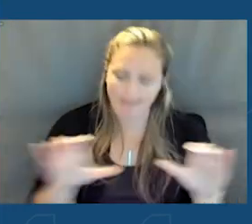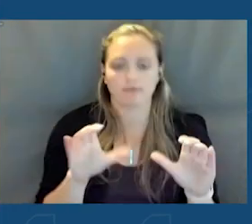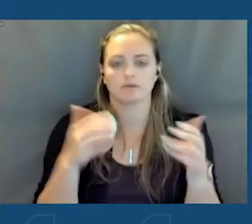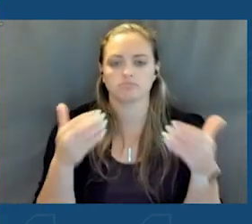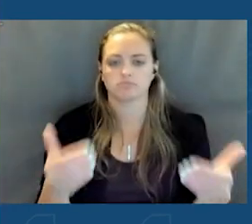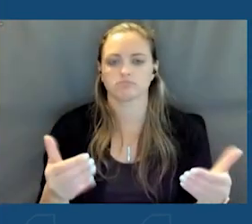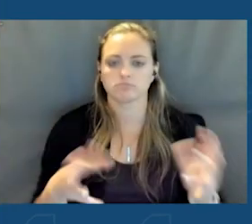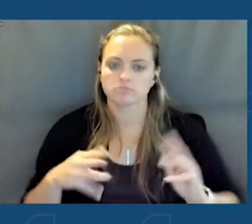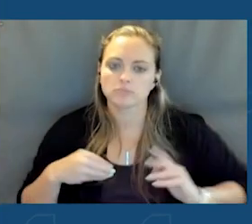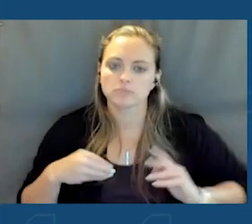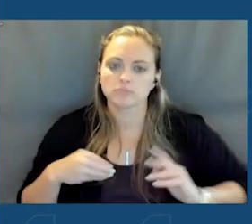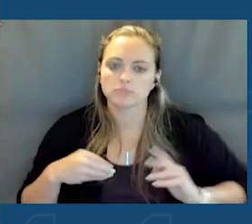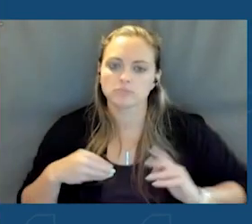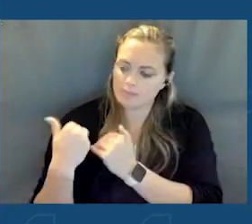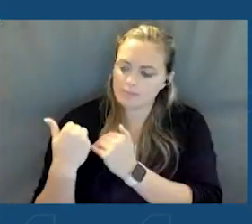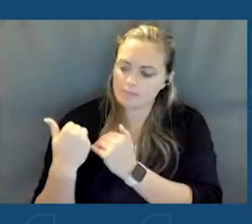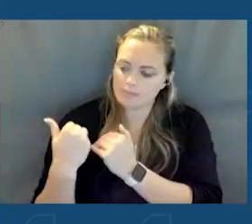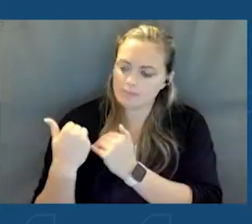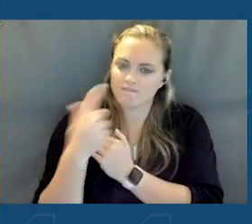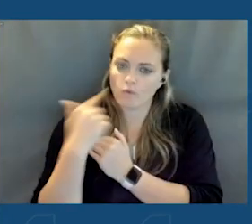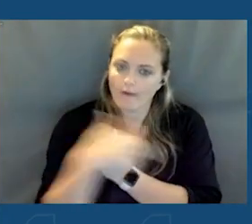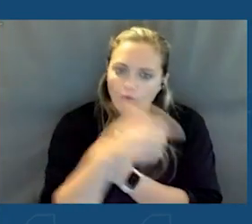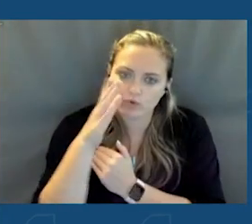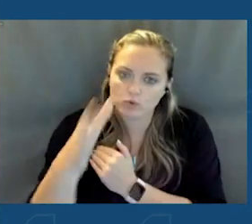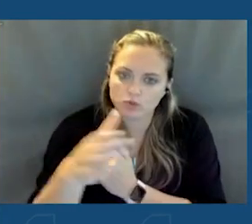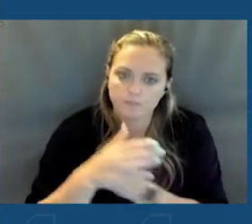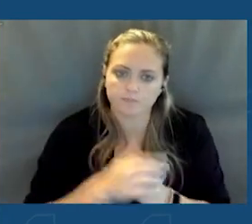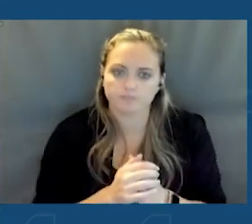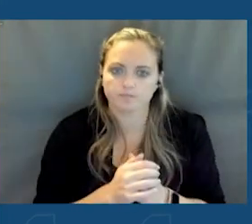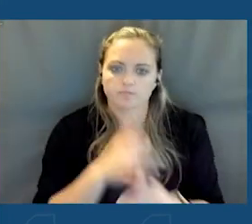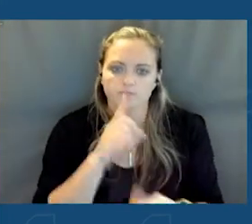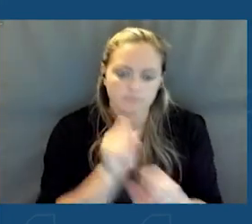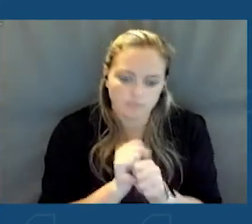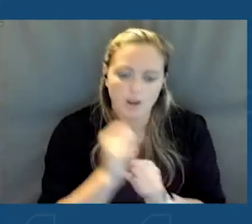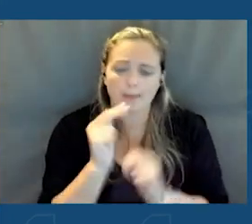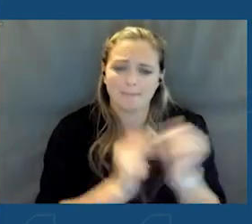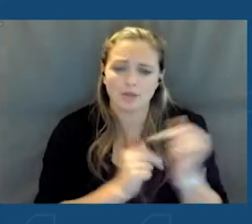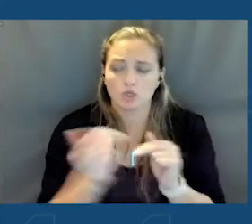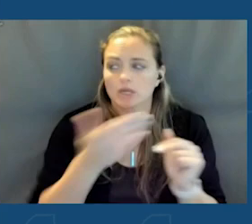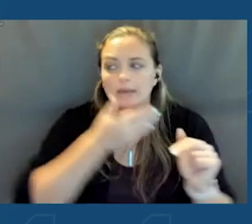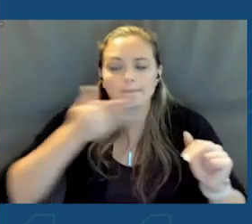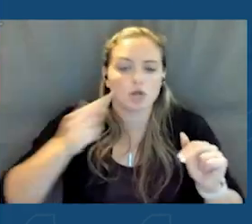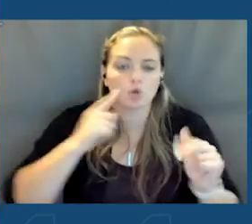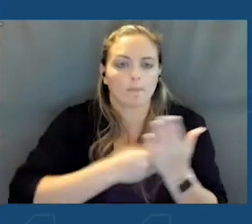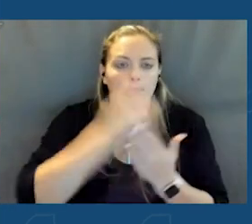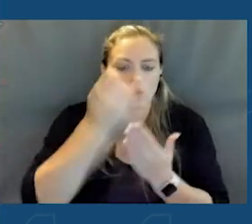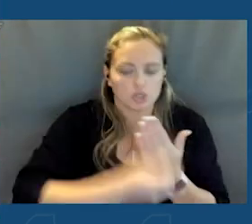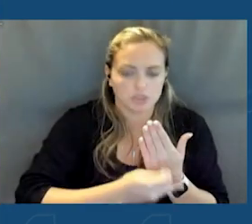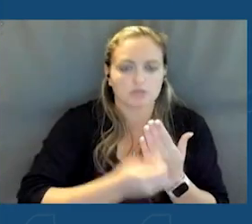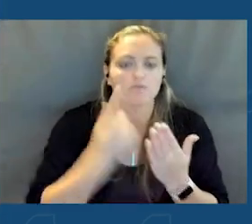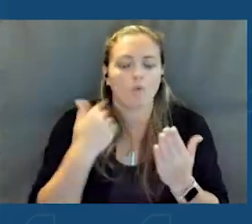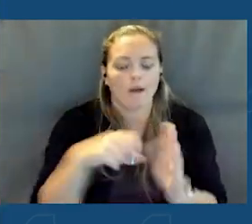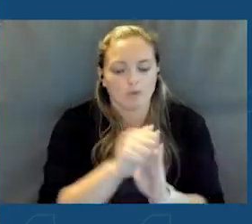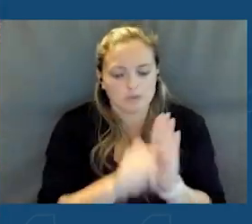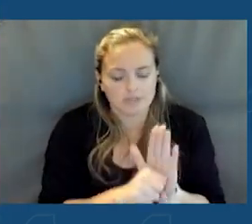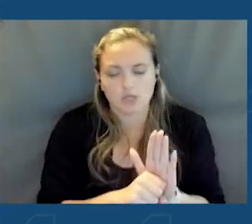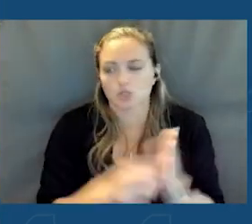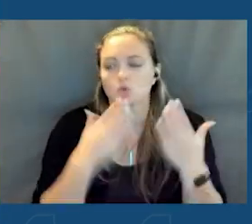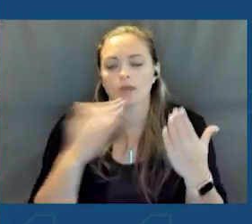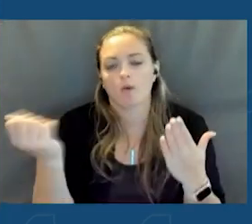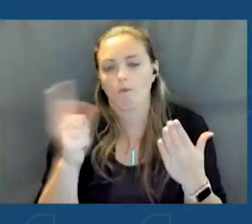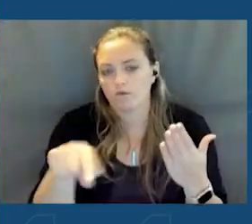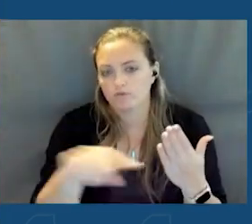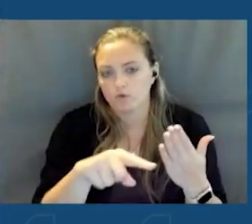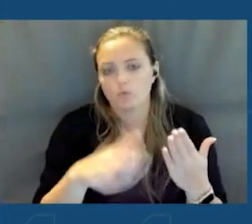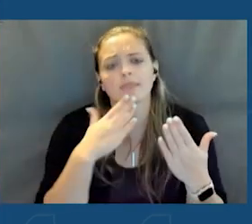accepting the responsibility for our future by literally building a brighter one with projects like this for our state. So I thank all of you. I thank